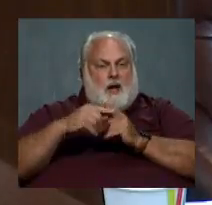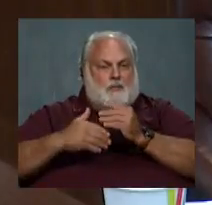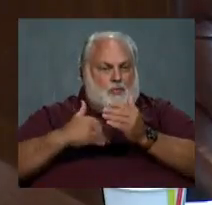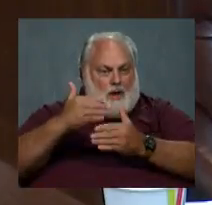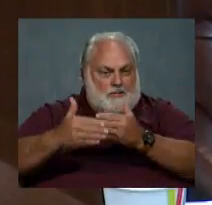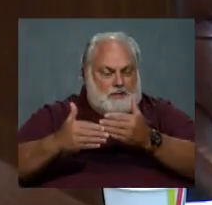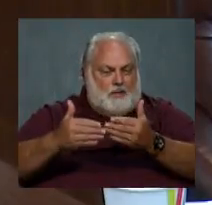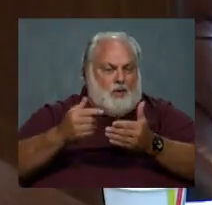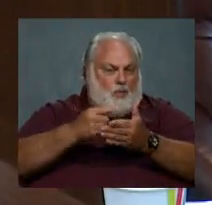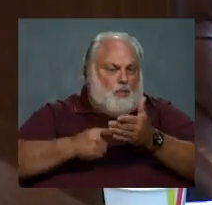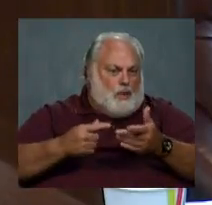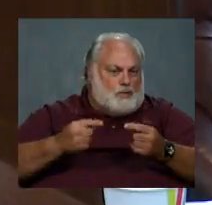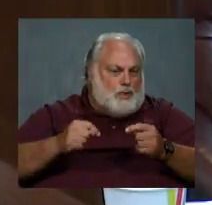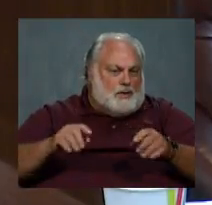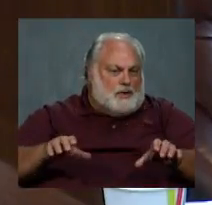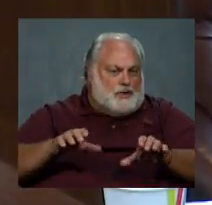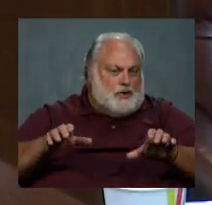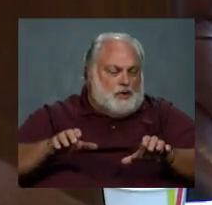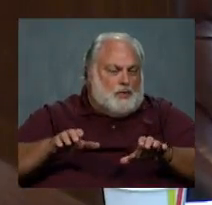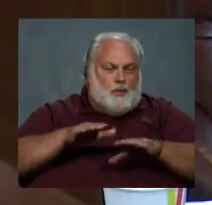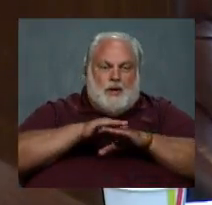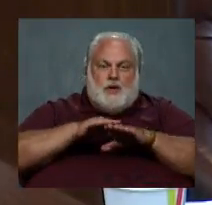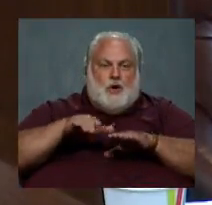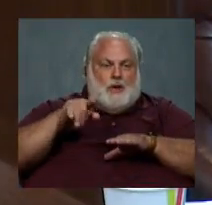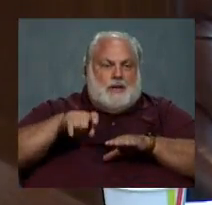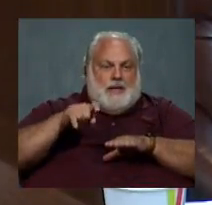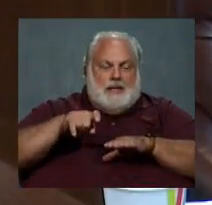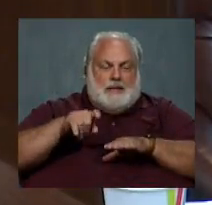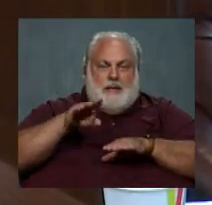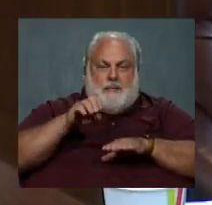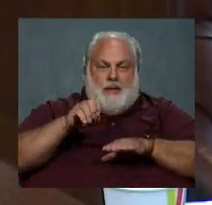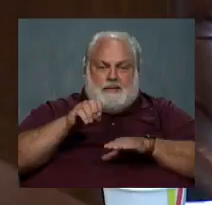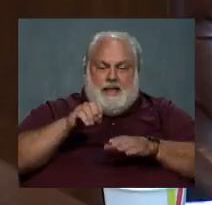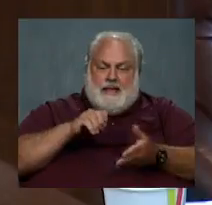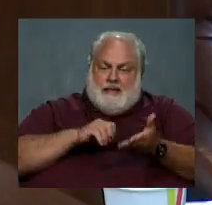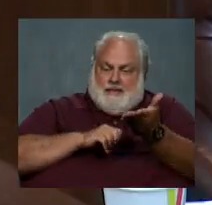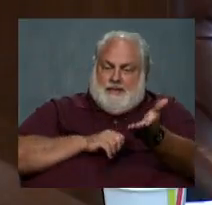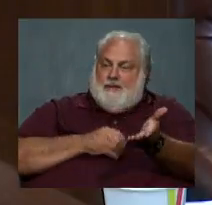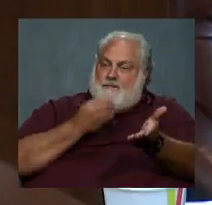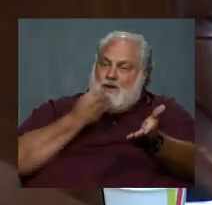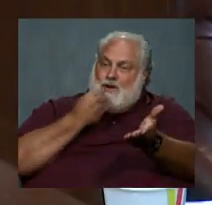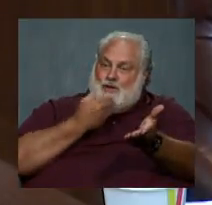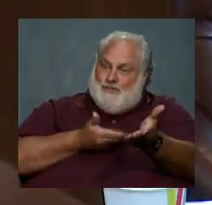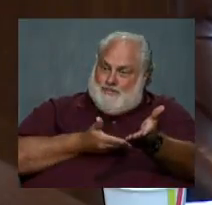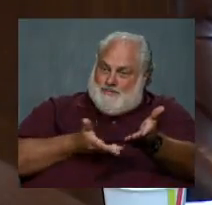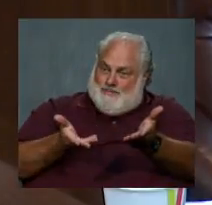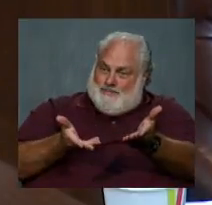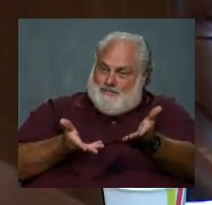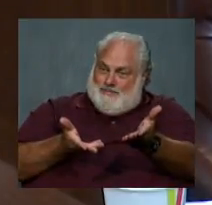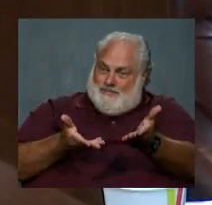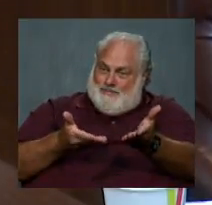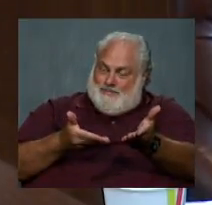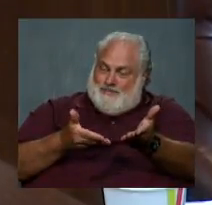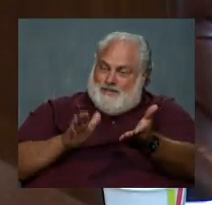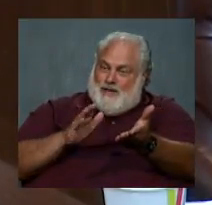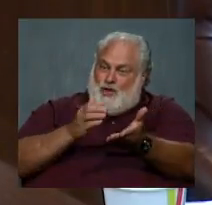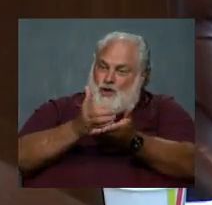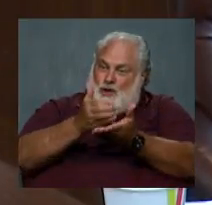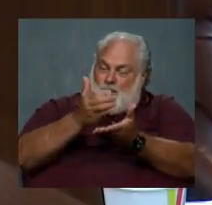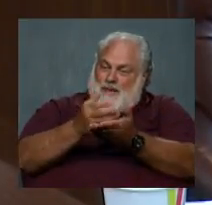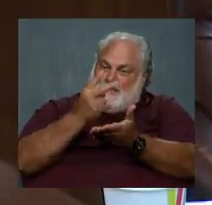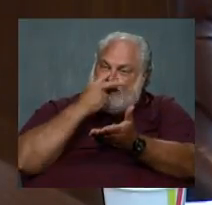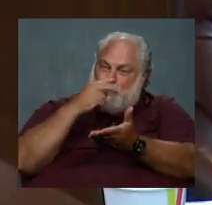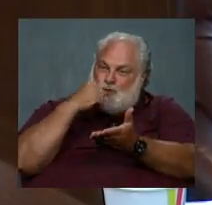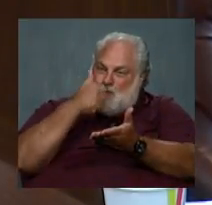what we're trying to do. We don't need to be just saying, here's some food, take your styrofoam, see